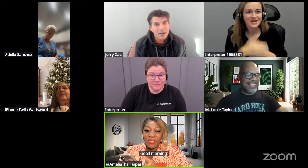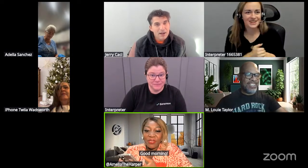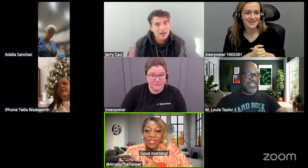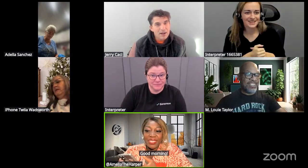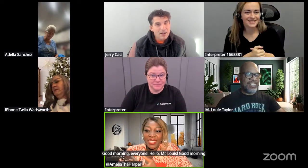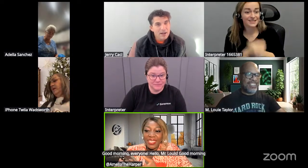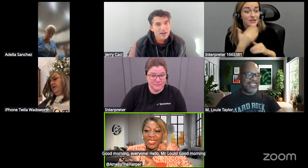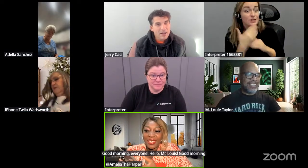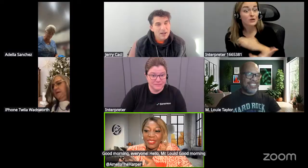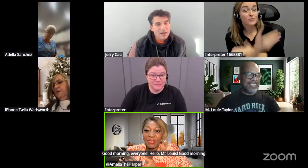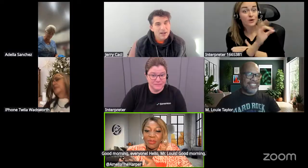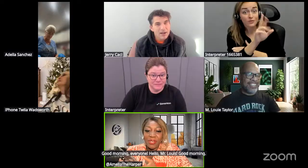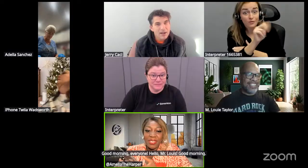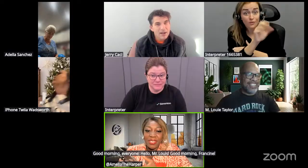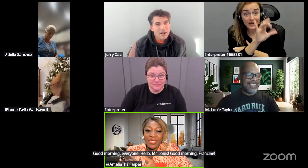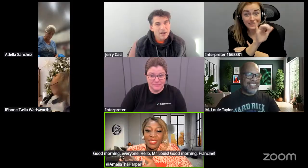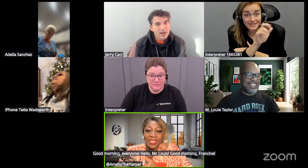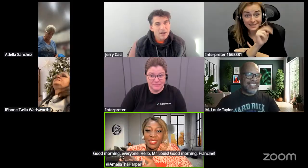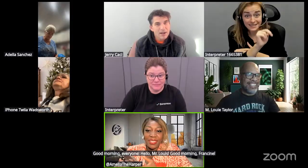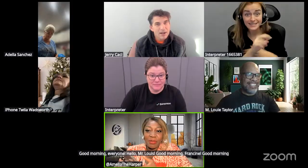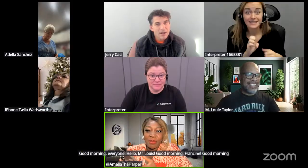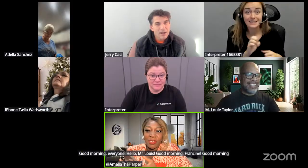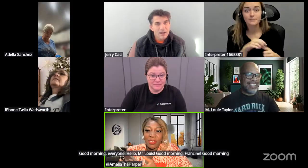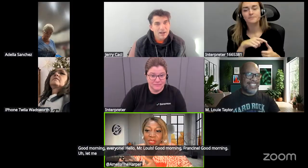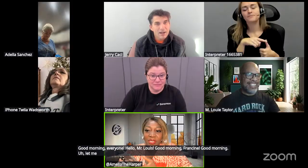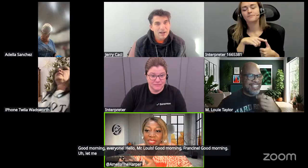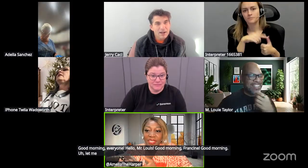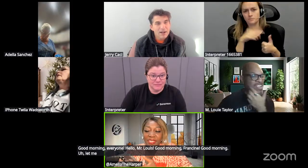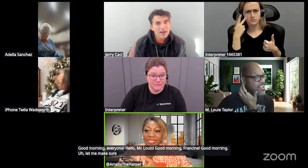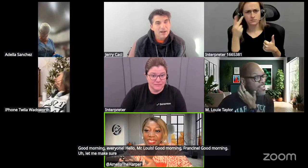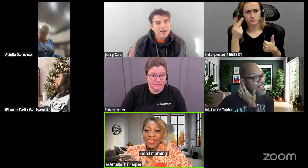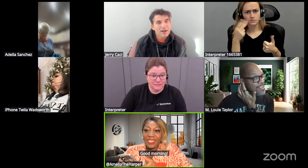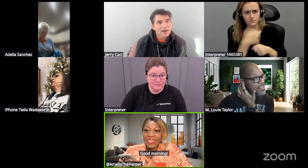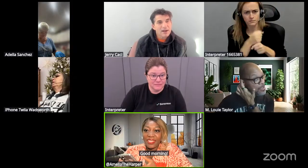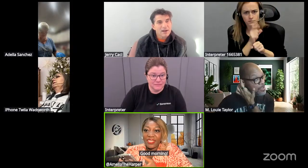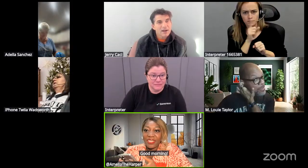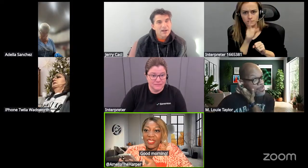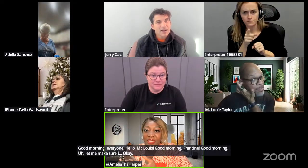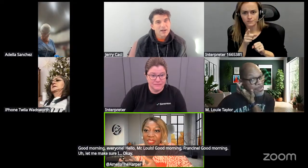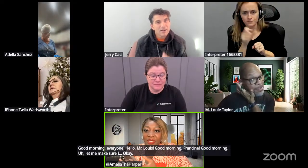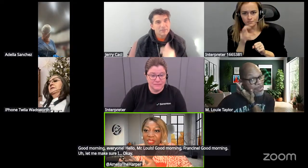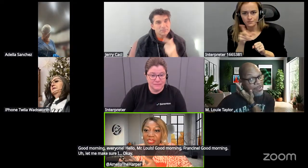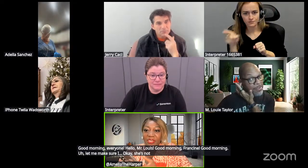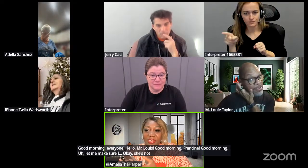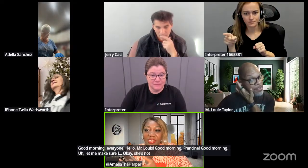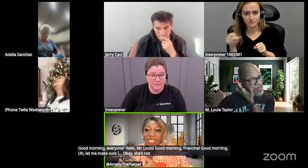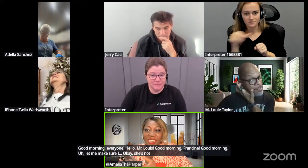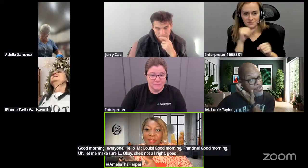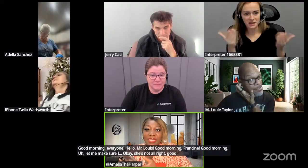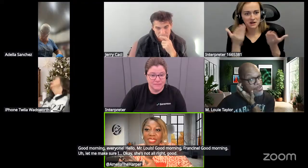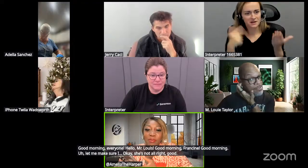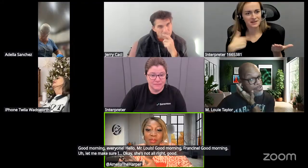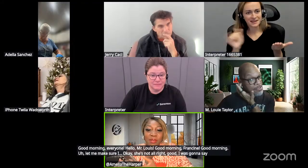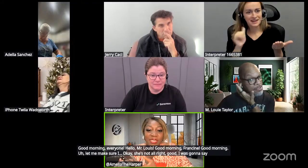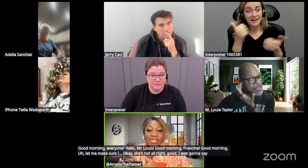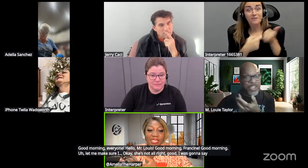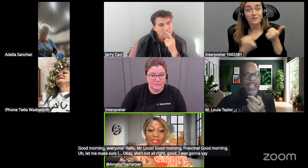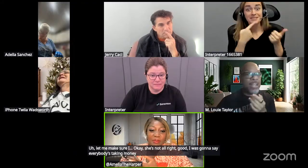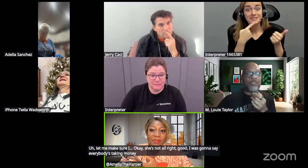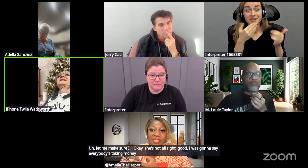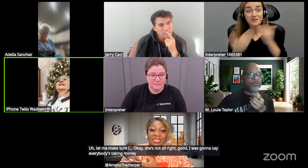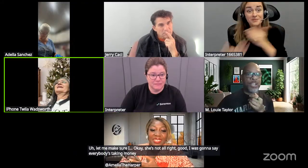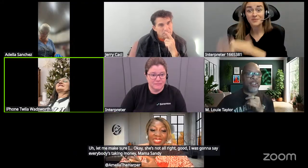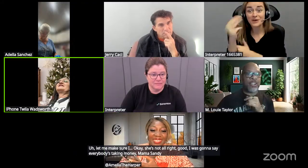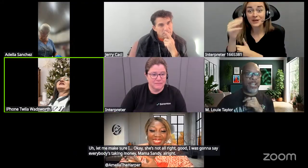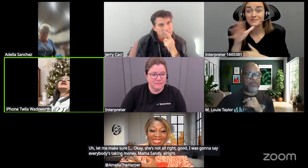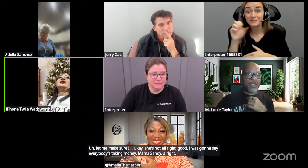morning, Francine. Good morning. Let me make sure okay, she's not on. All right, good. I was gonna say, everybody say good morning, Mama Sandy. She All ain't right, here.